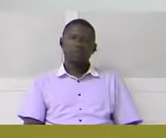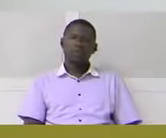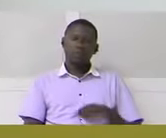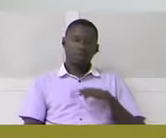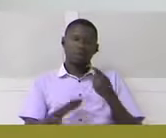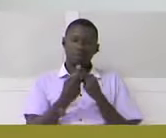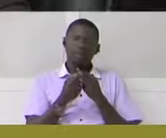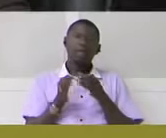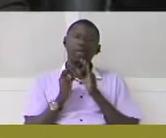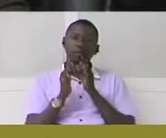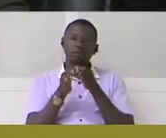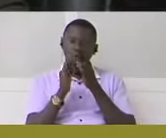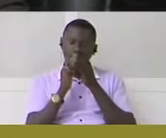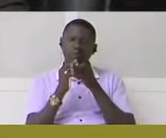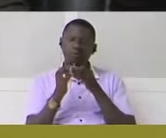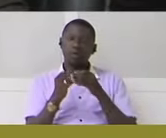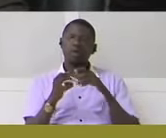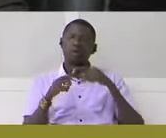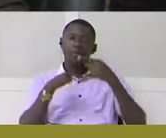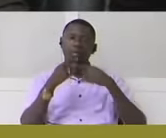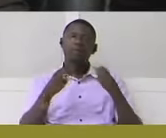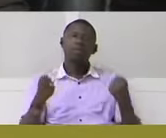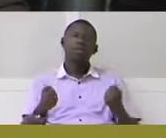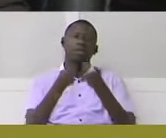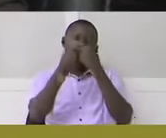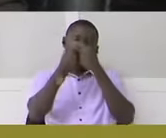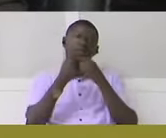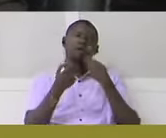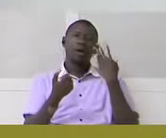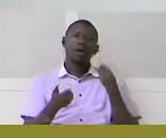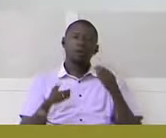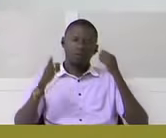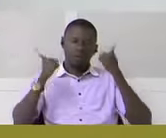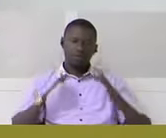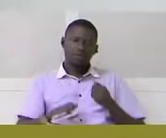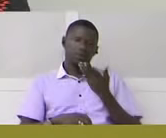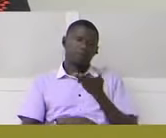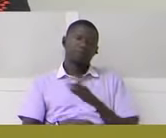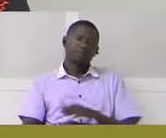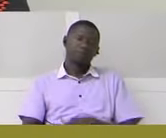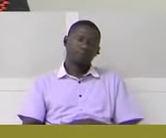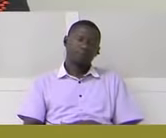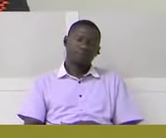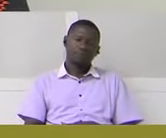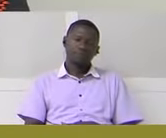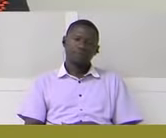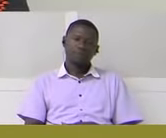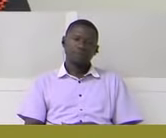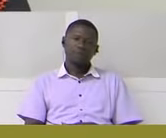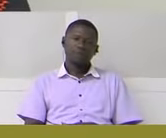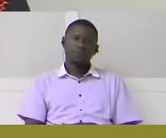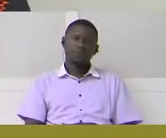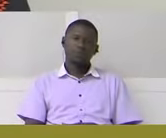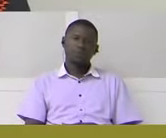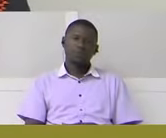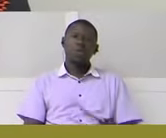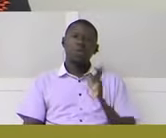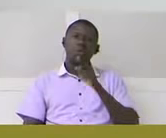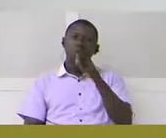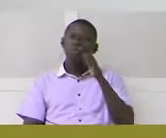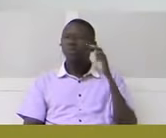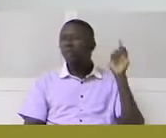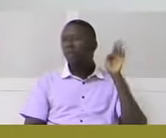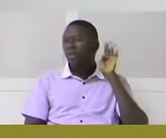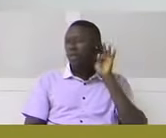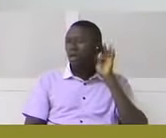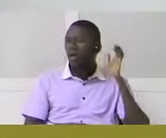accident. Kuni narana sada kasuji ni accident ni nakuro. And what information do you have about what had happened? Ite